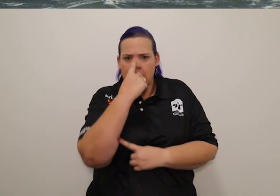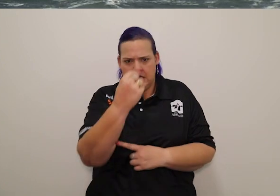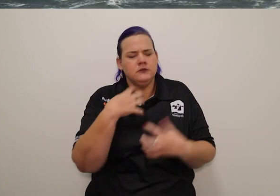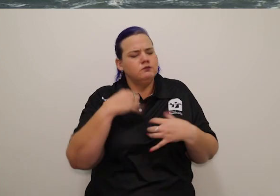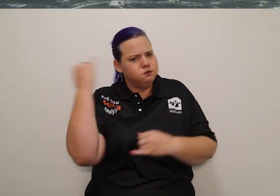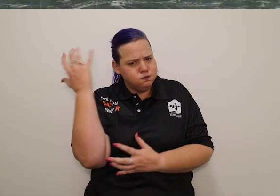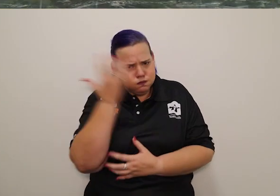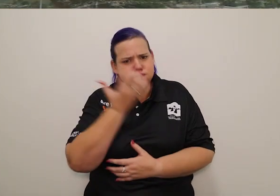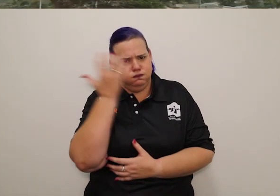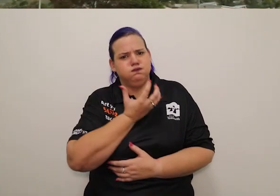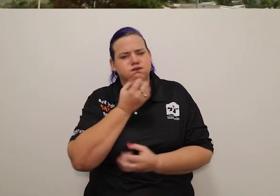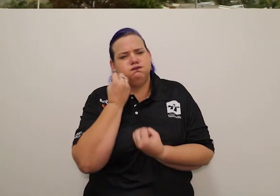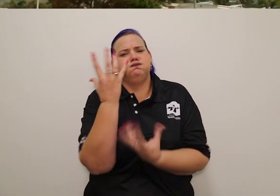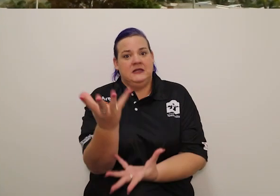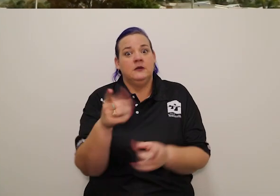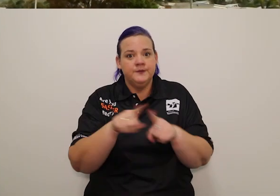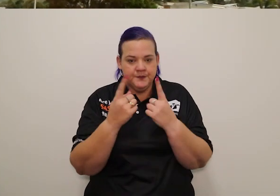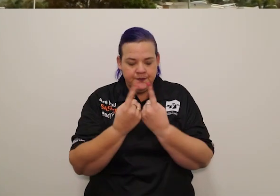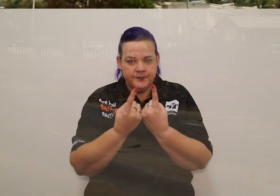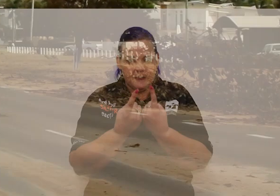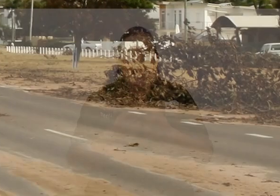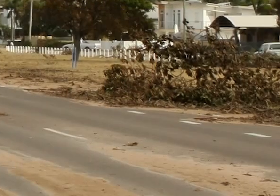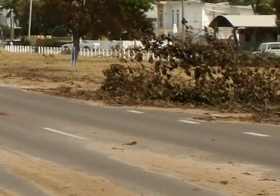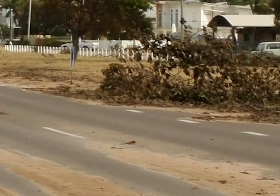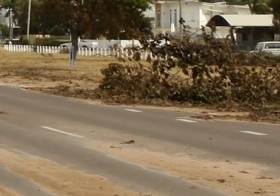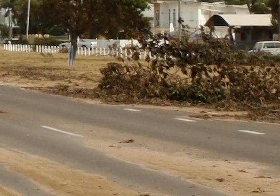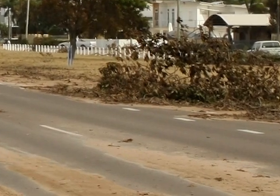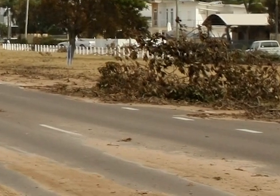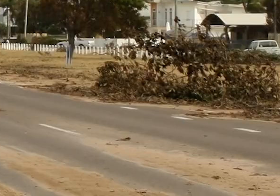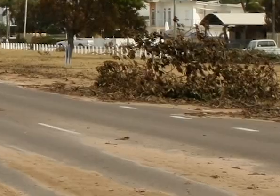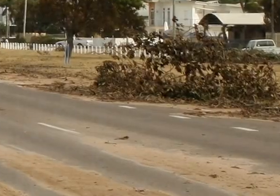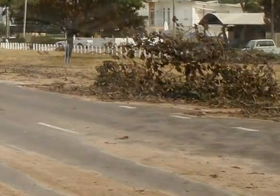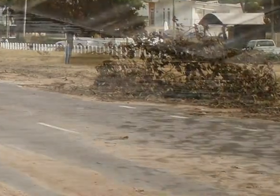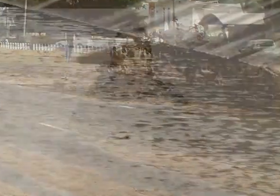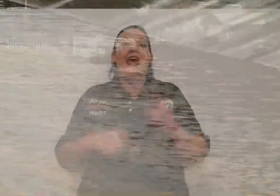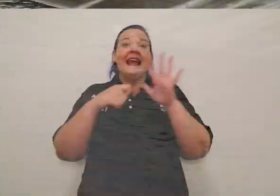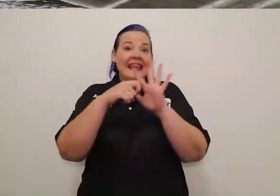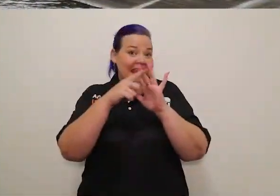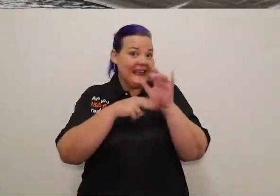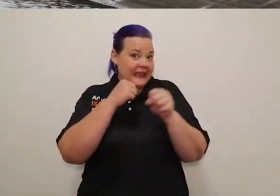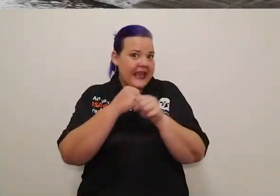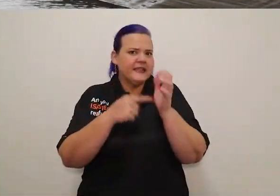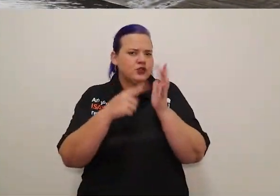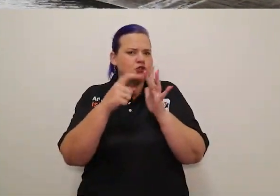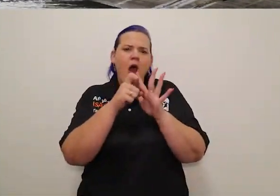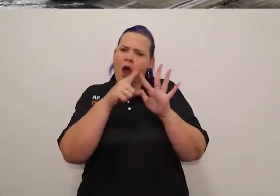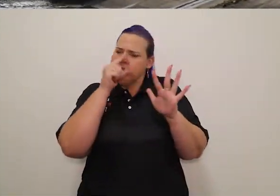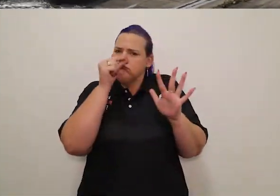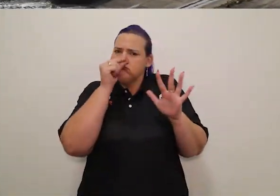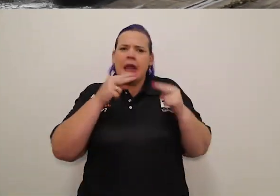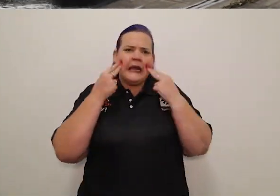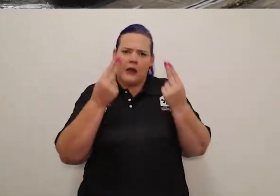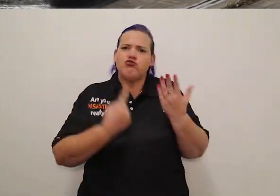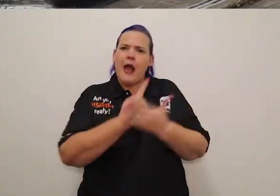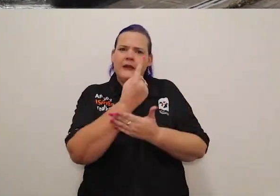rapidly rising tide, but it can be extremely dangerous and destructive. King tides are a natural phenomenon